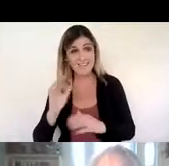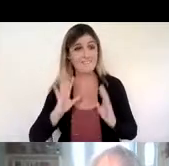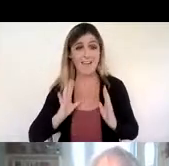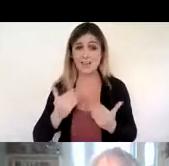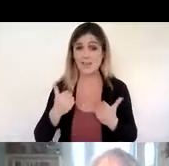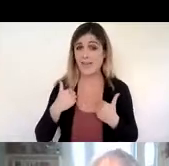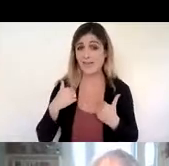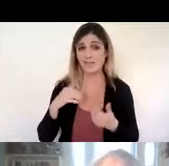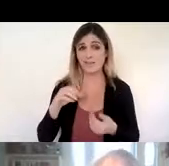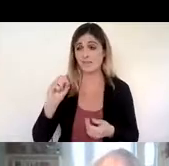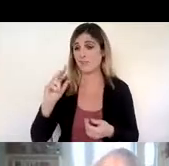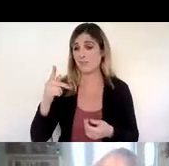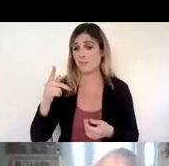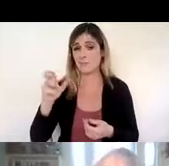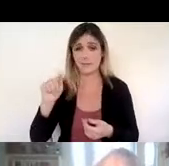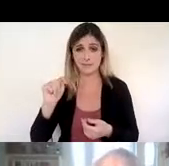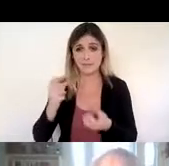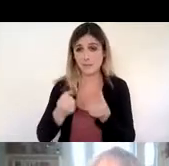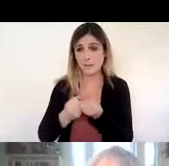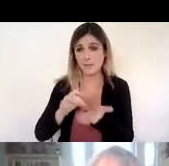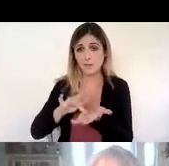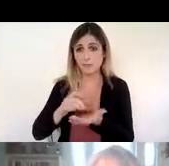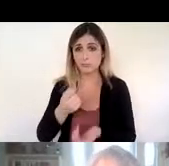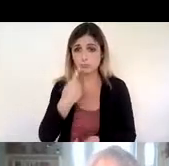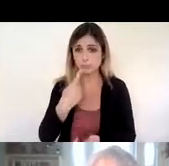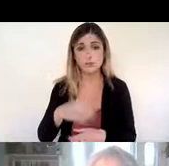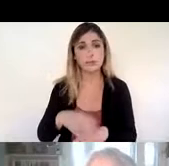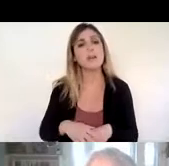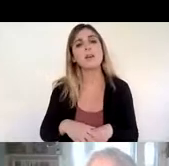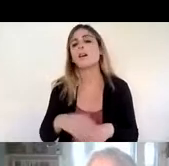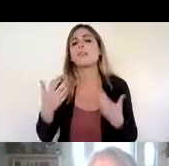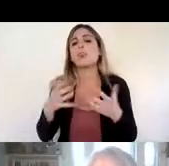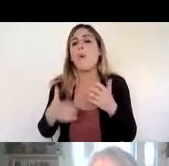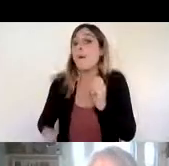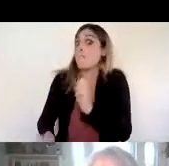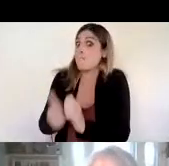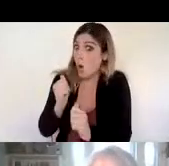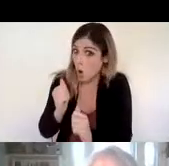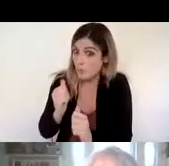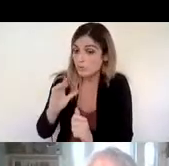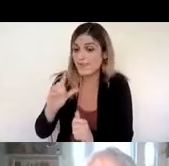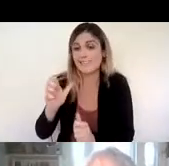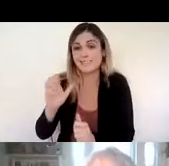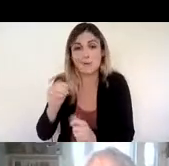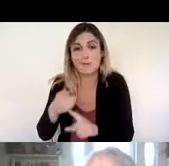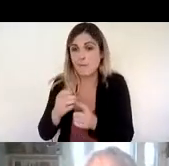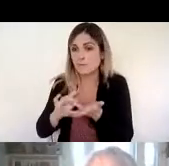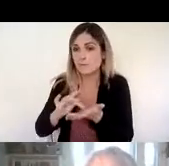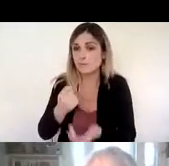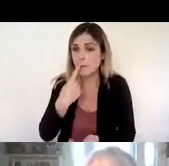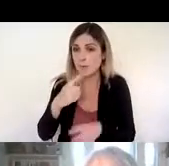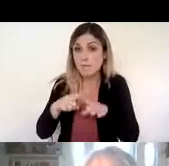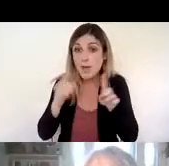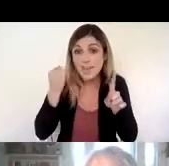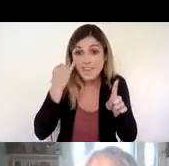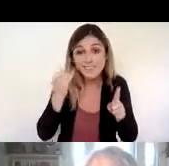small calcium supplement. We don't want to get the bulk of our calcium from supplements. We don't want to get the bulk of our nutrition from supplements. But when you fall